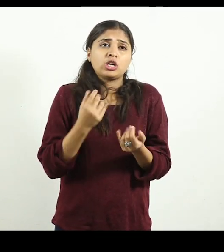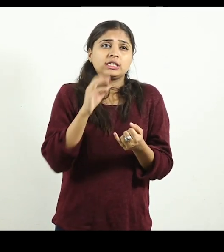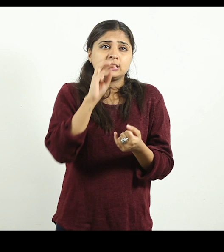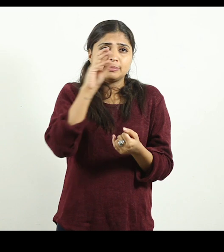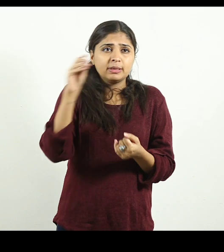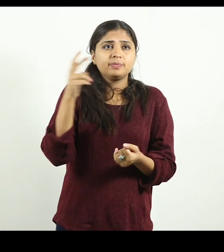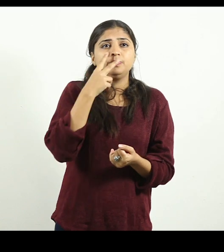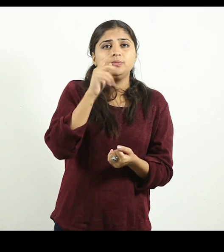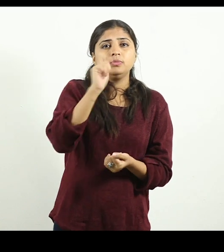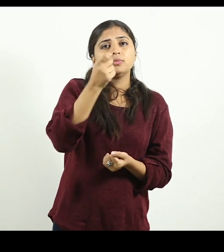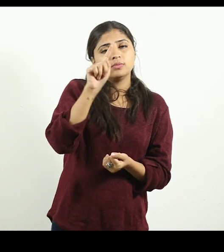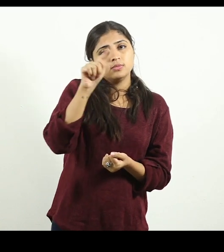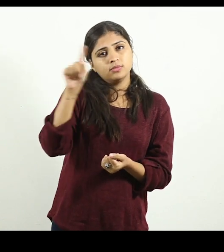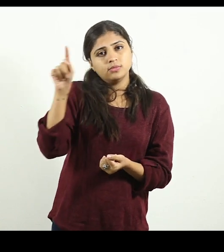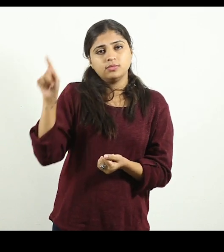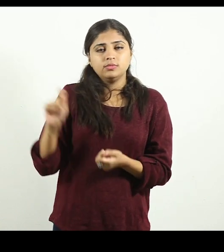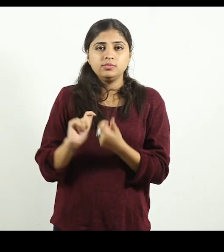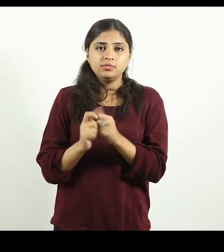box.